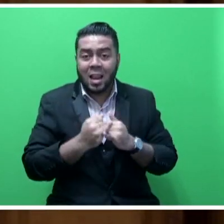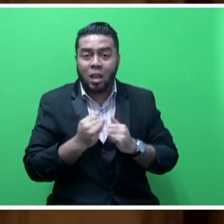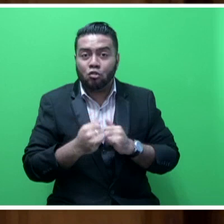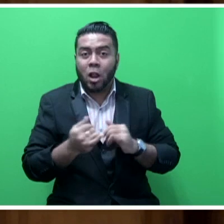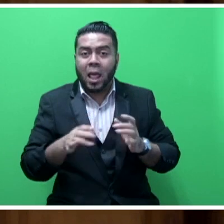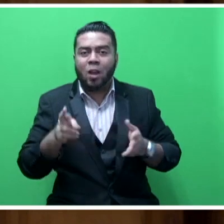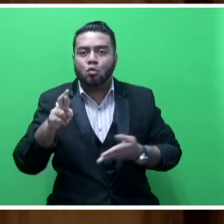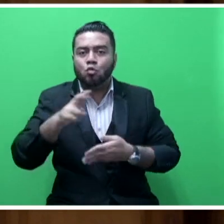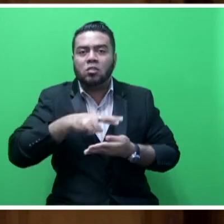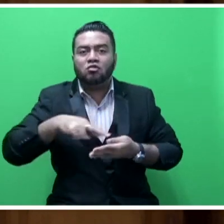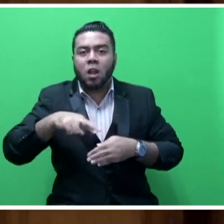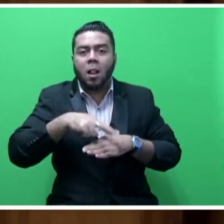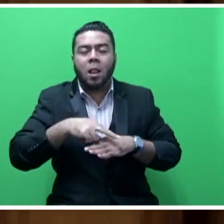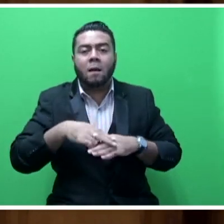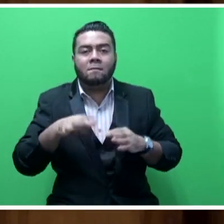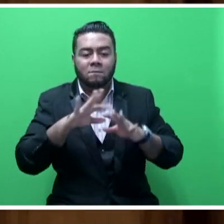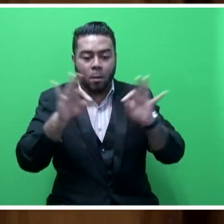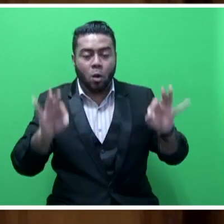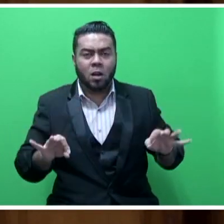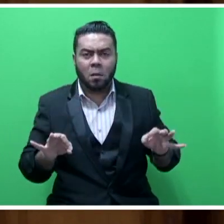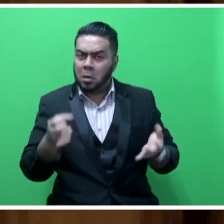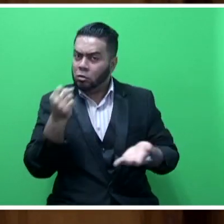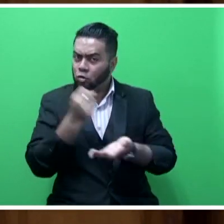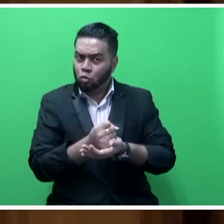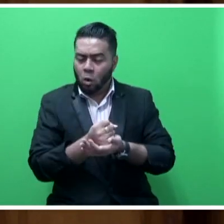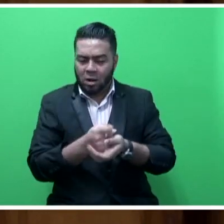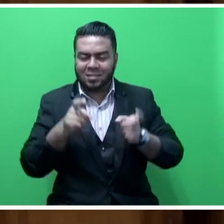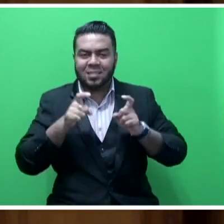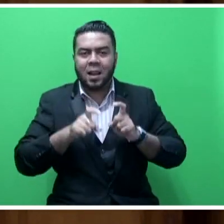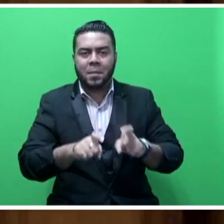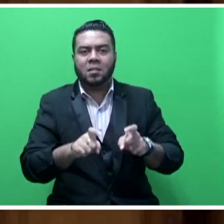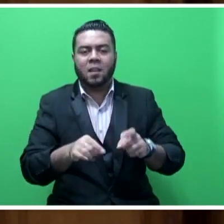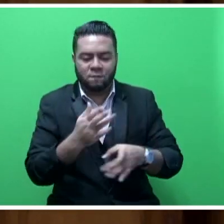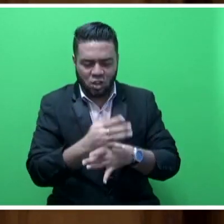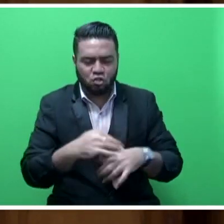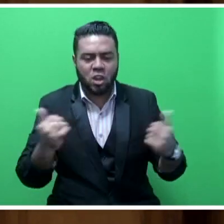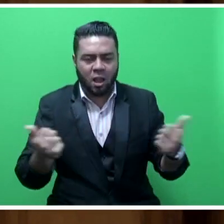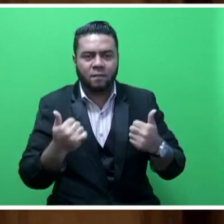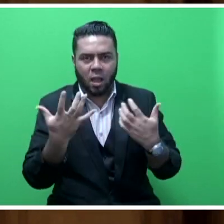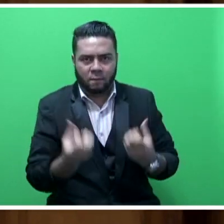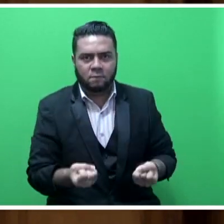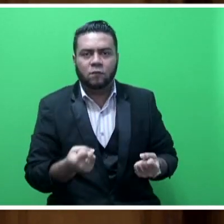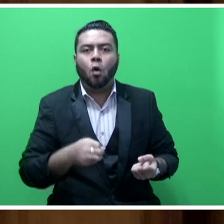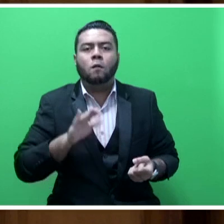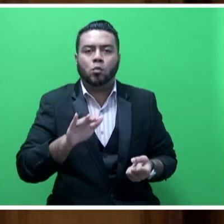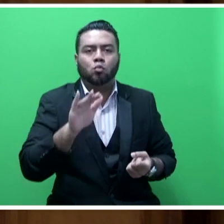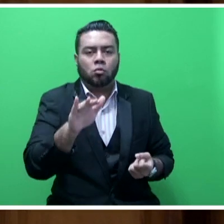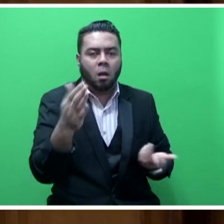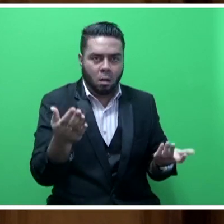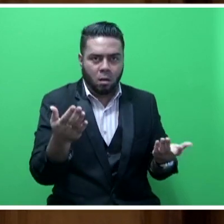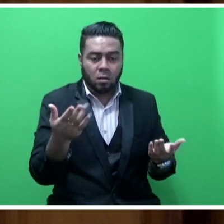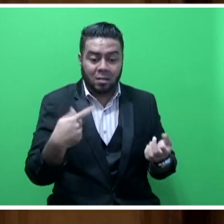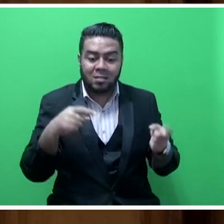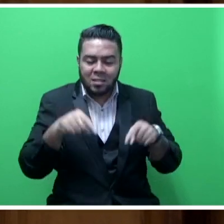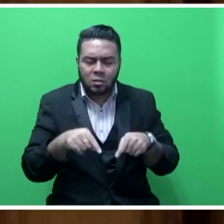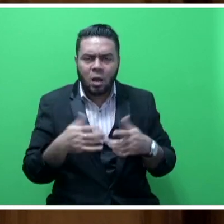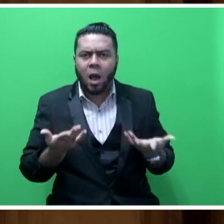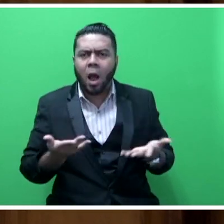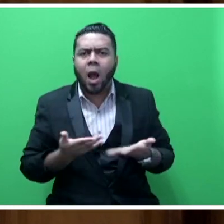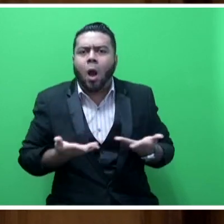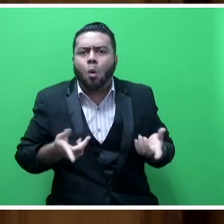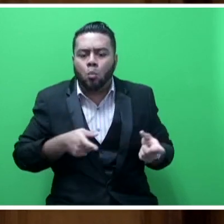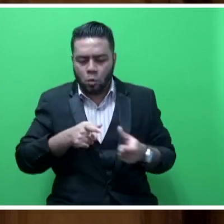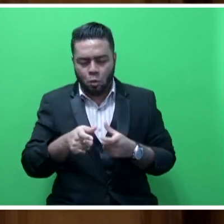framework that ensures the sustainability of fish stocks. This is only through the collective commitment of